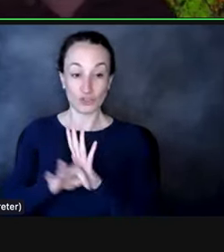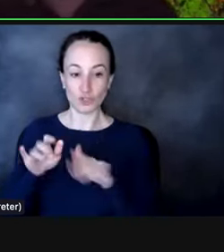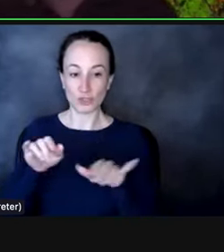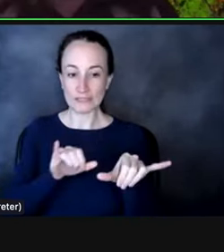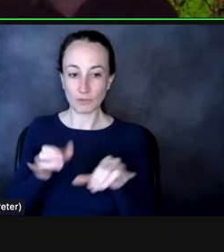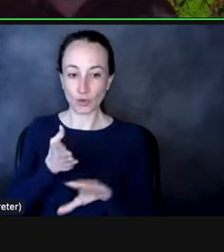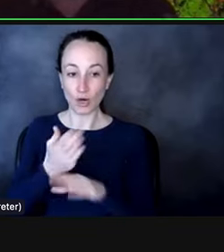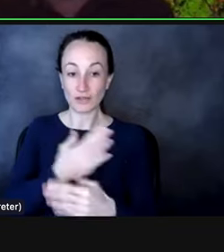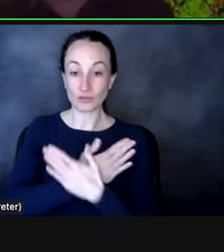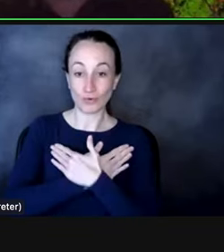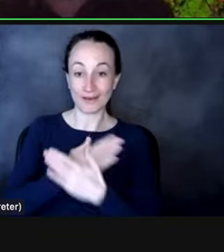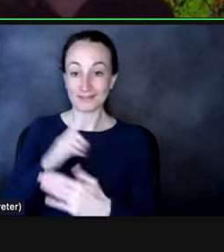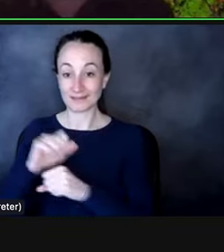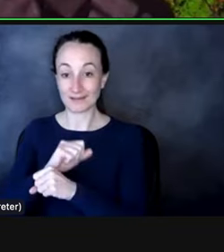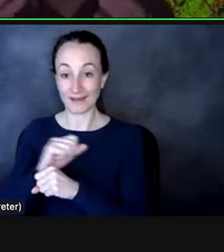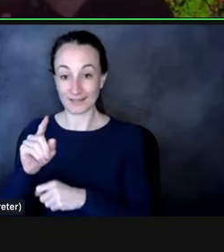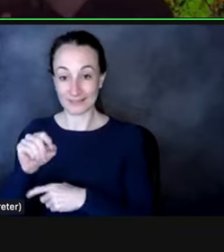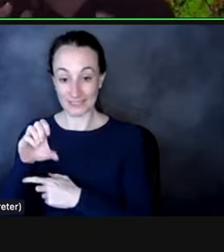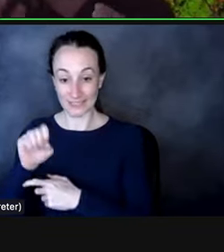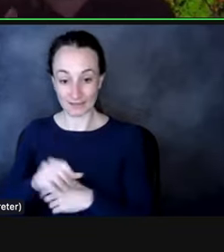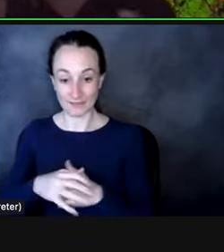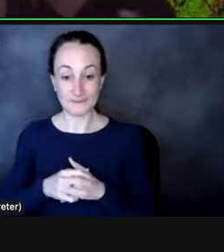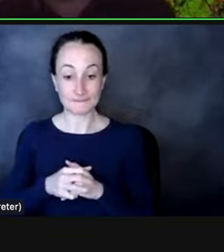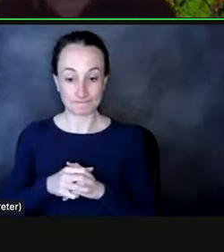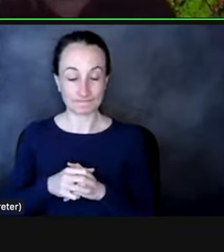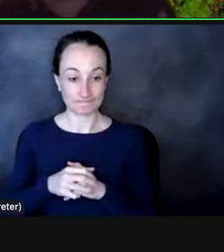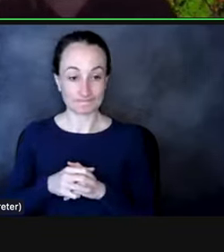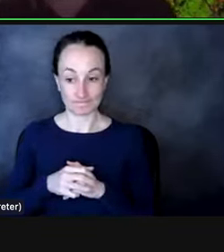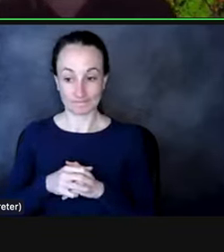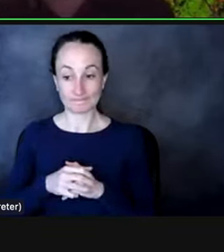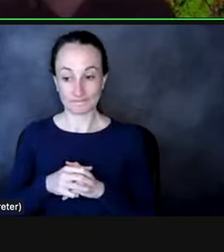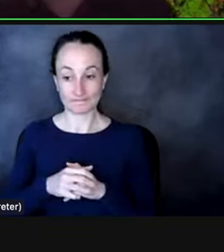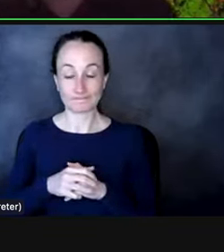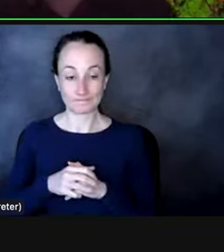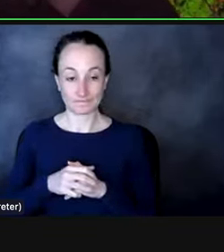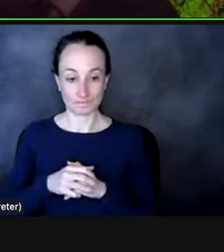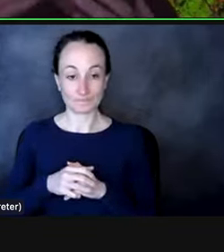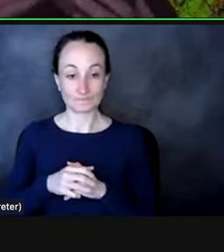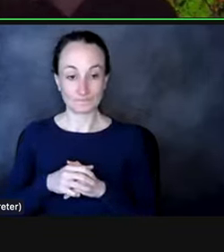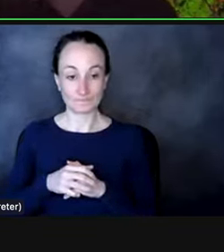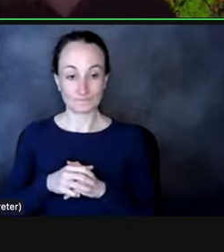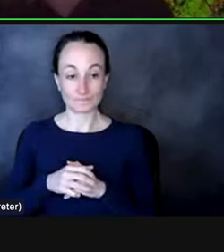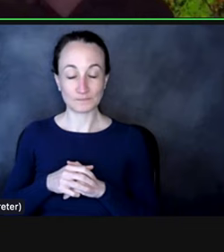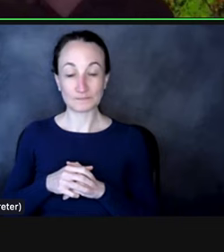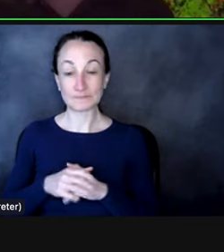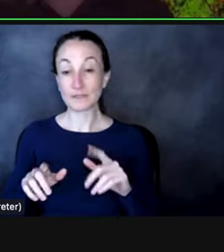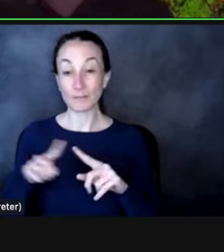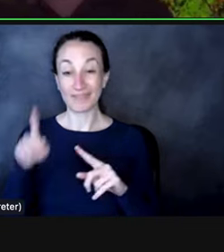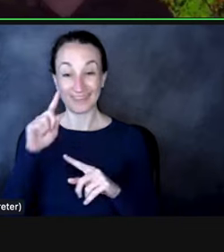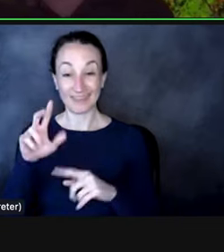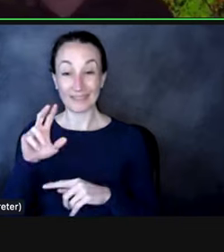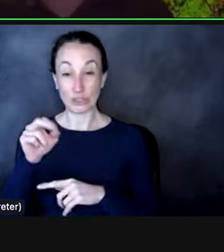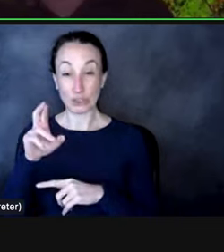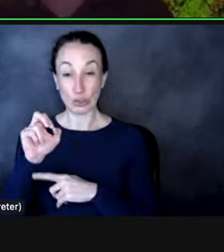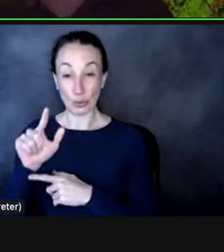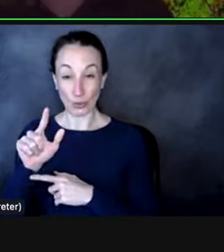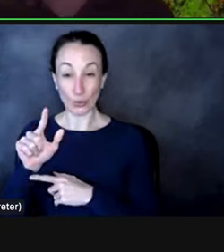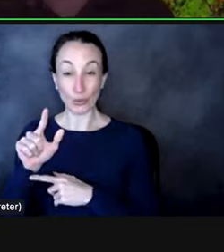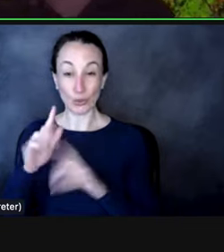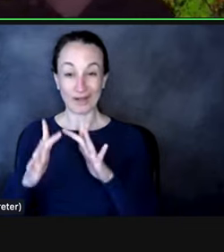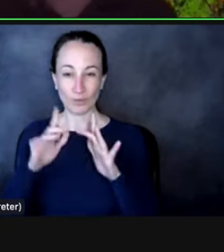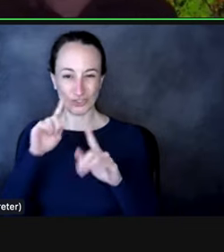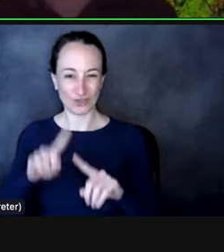for individual differences within broad behavioral domains. But these network features are different across behavioral